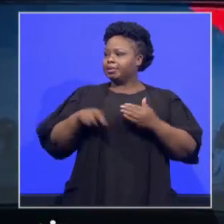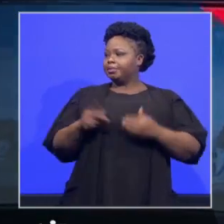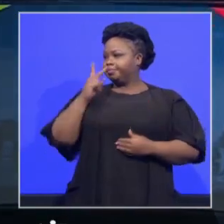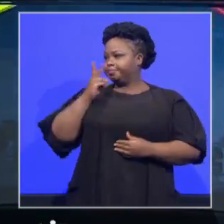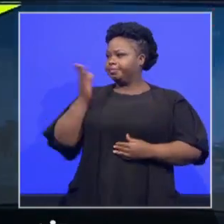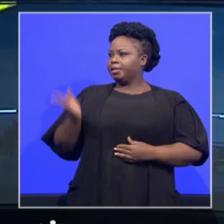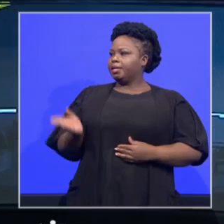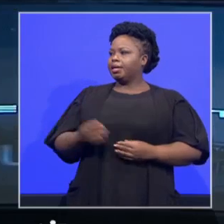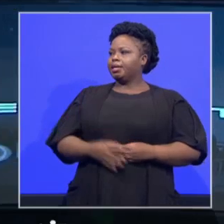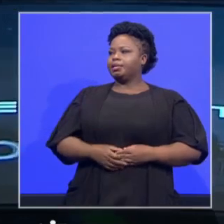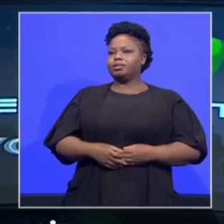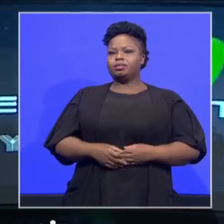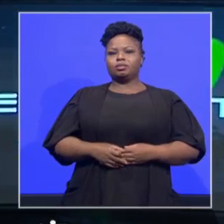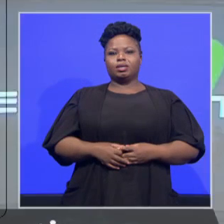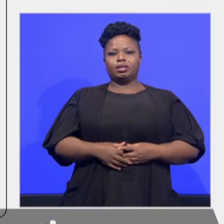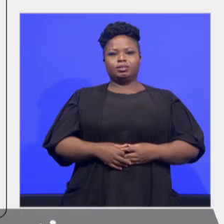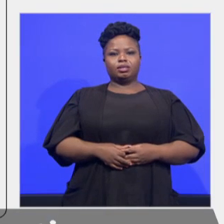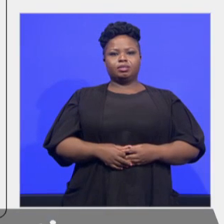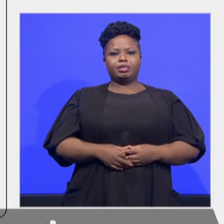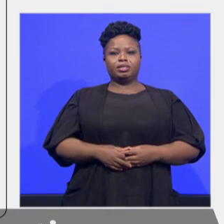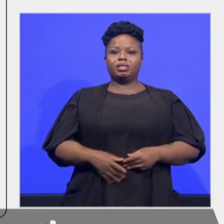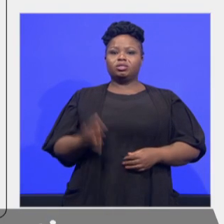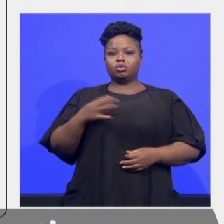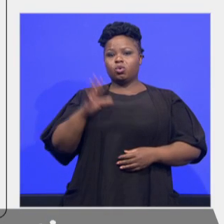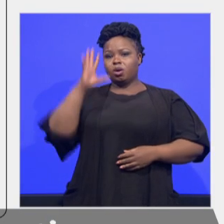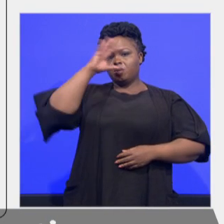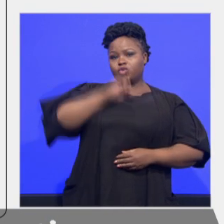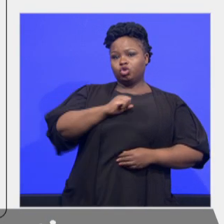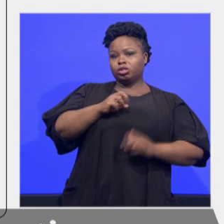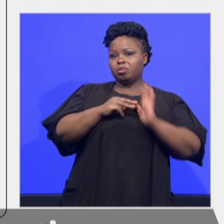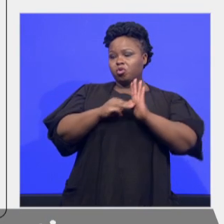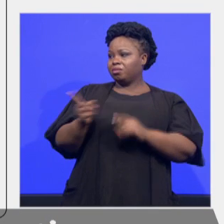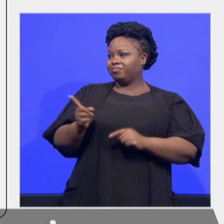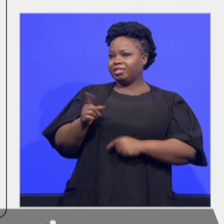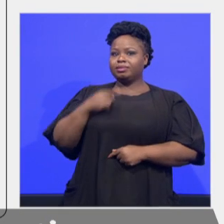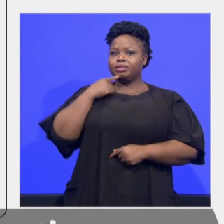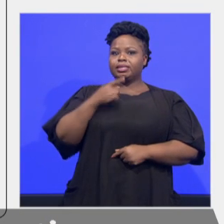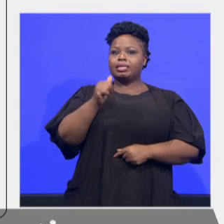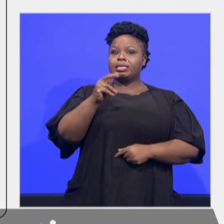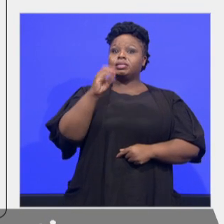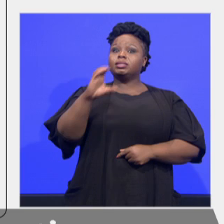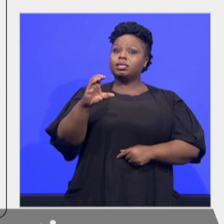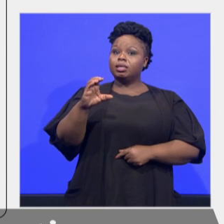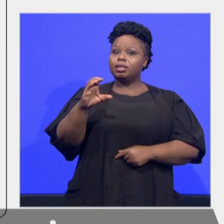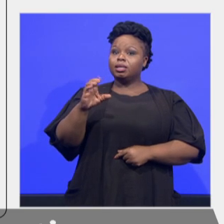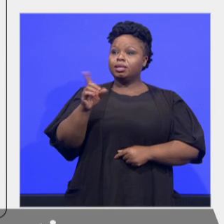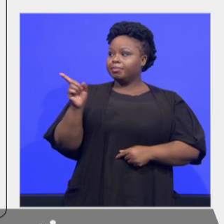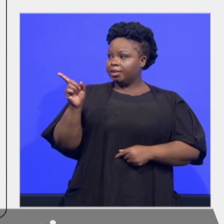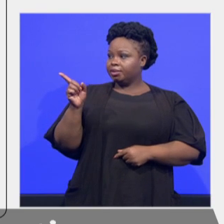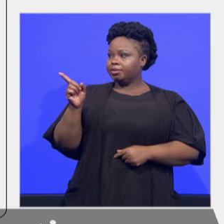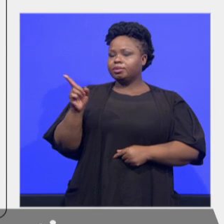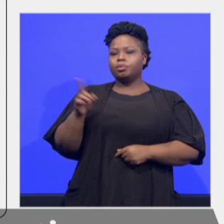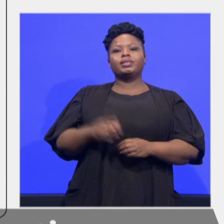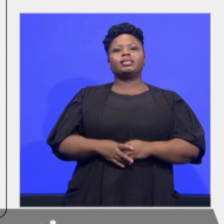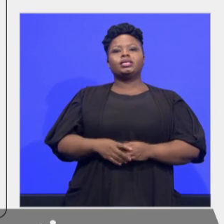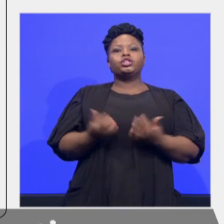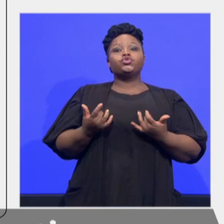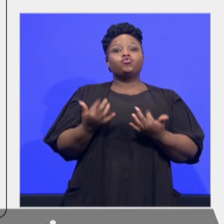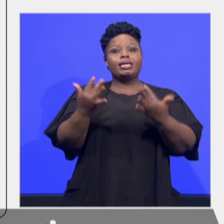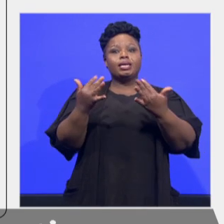right? Your predictive model tells us right now that the ANC is sitting, I just wanted to the viewers, the